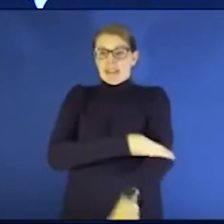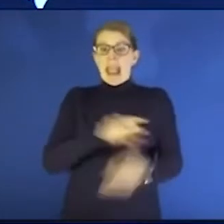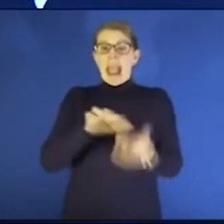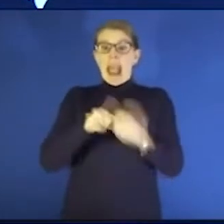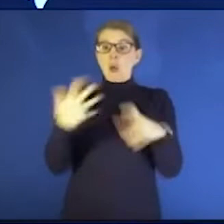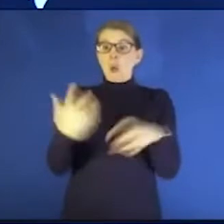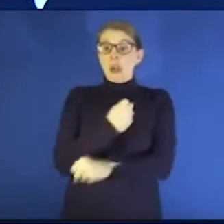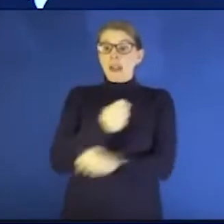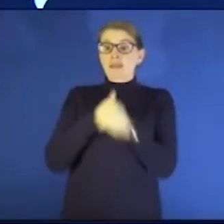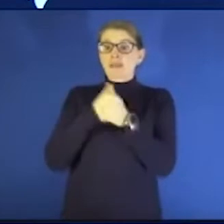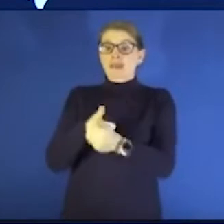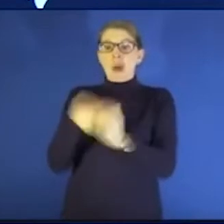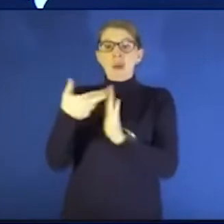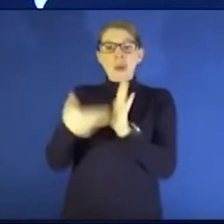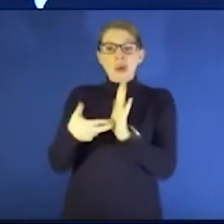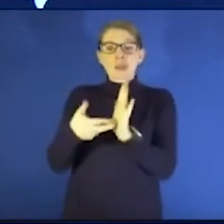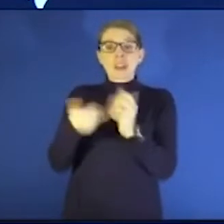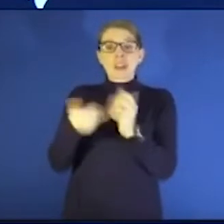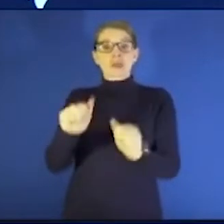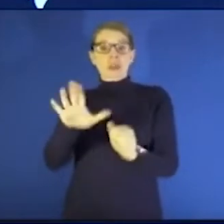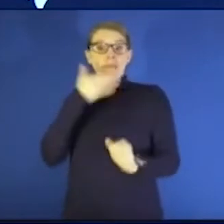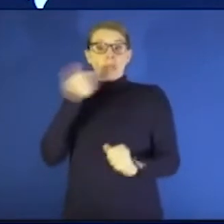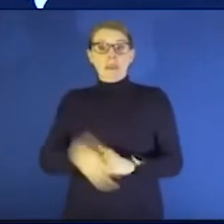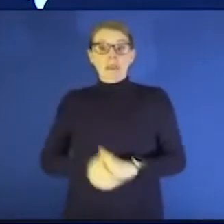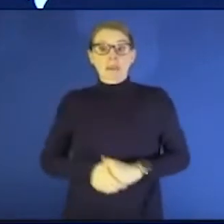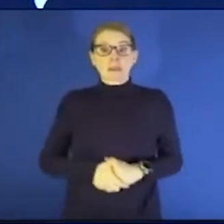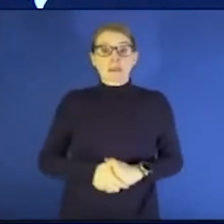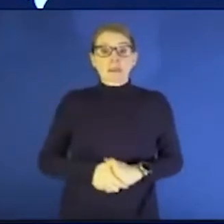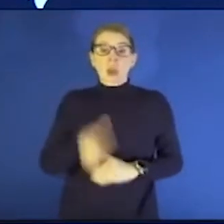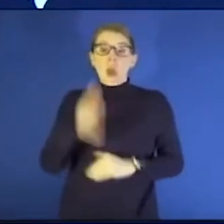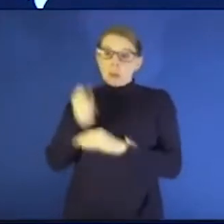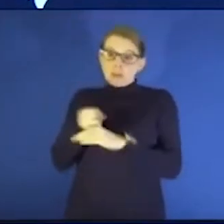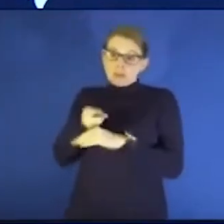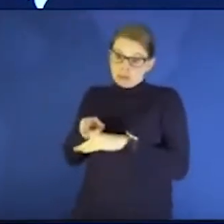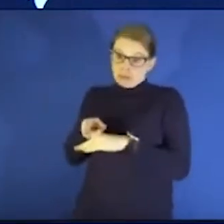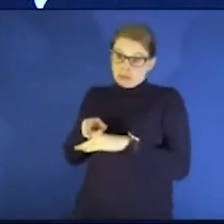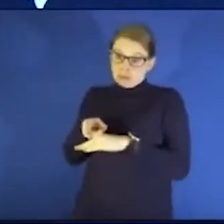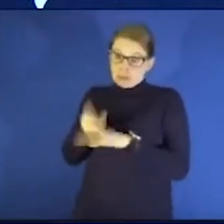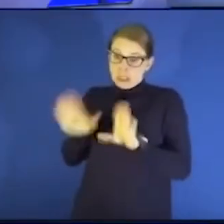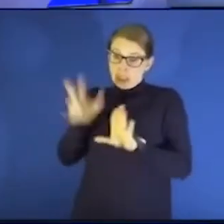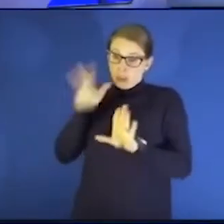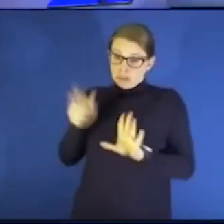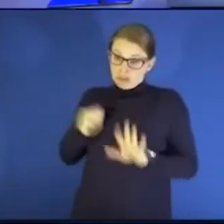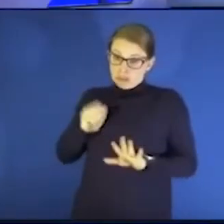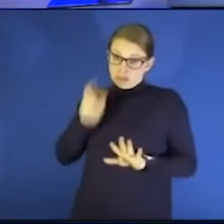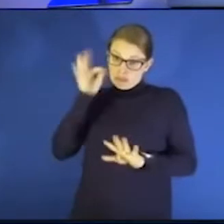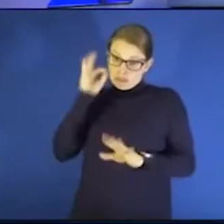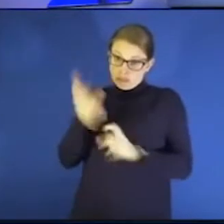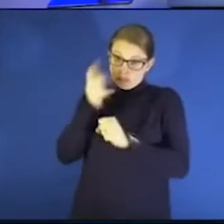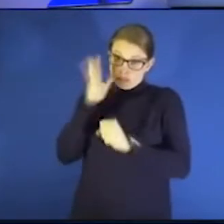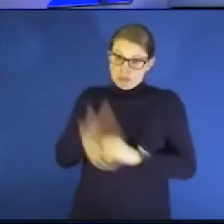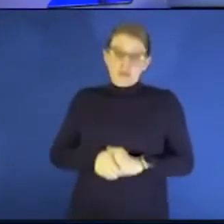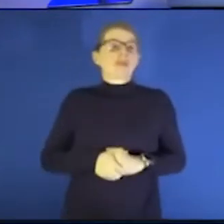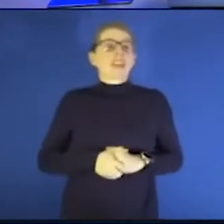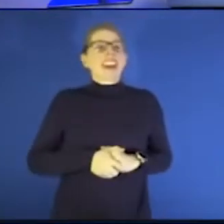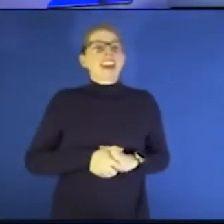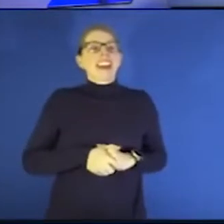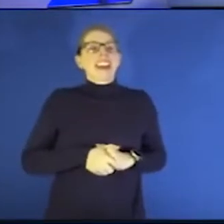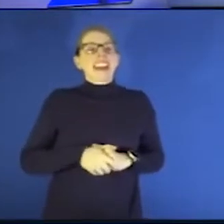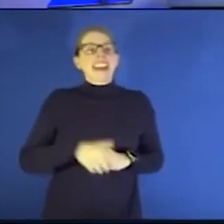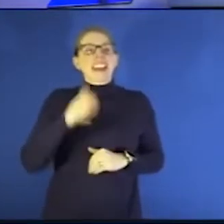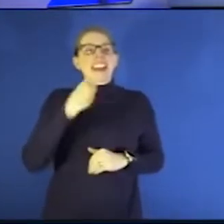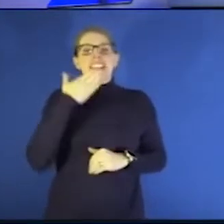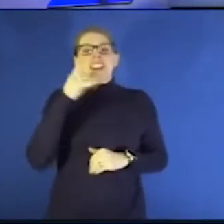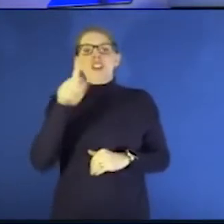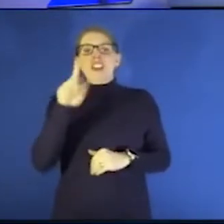rules and play your best. That's how we're going to beat the Bengals, by the way, which we're going to do on Sunday. Thank you for that confidence. But back to schools, I think what's hard